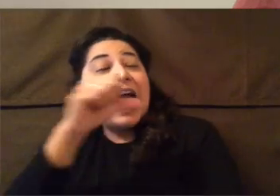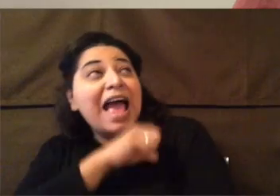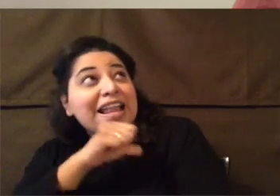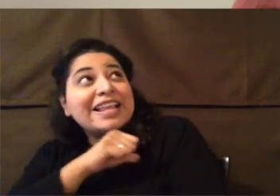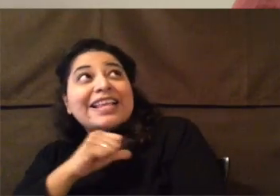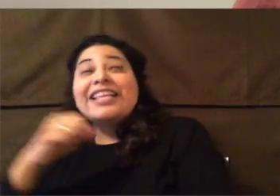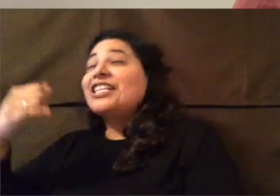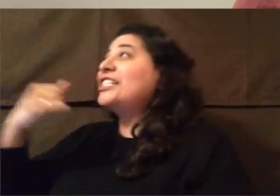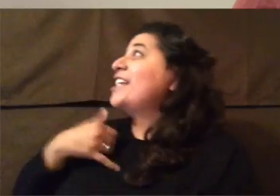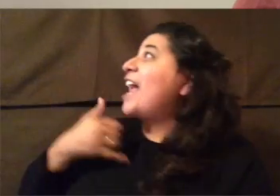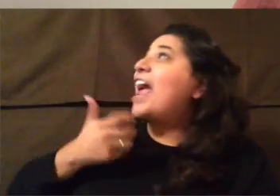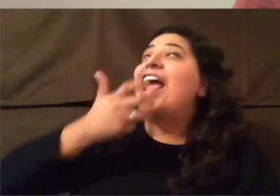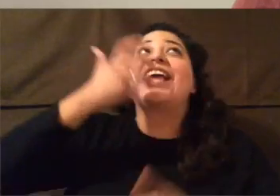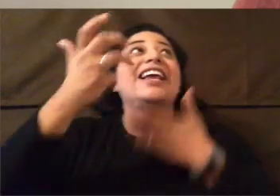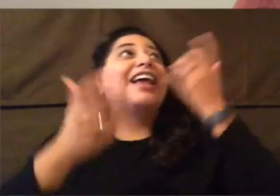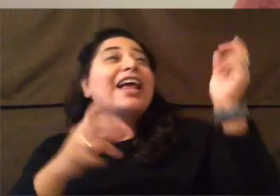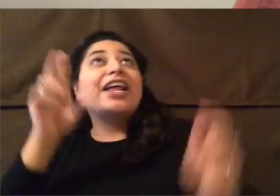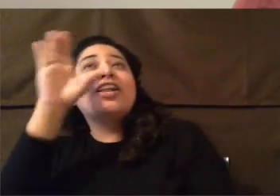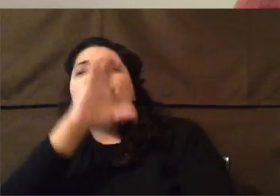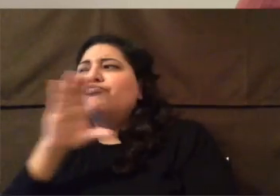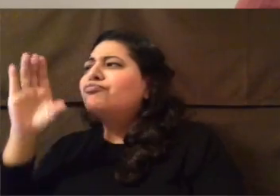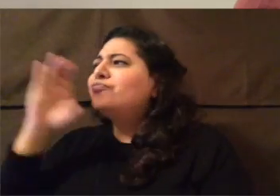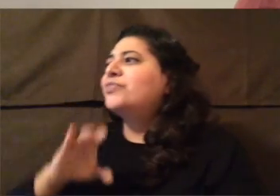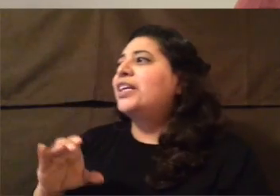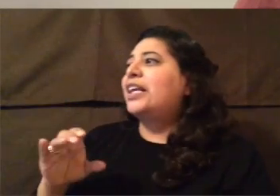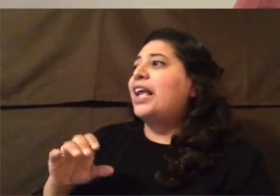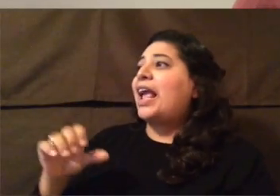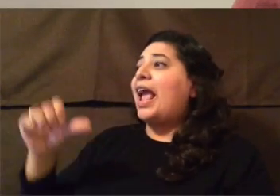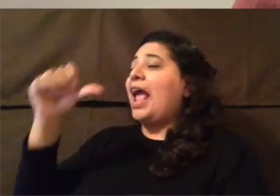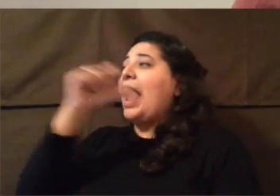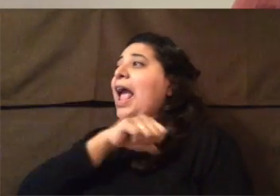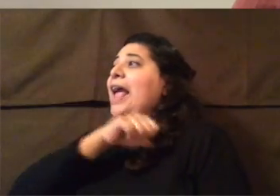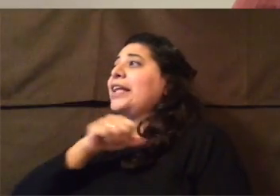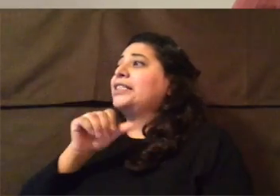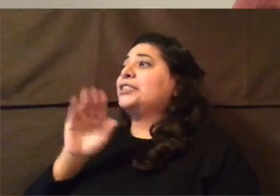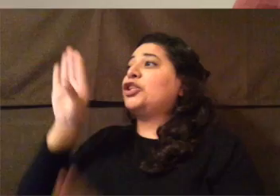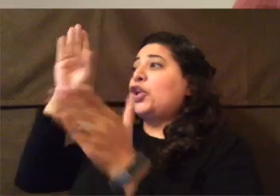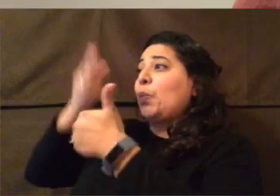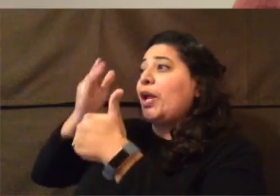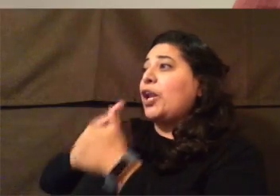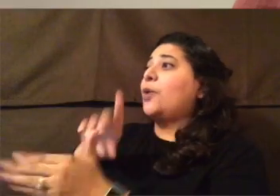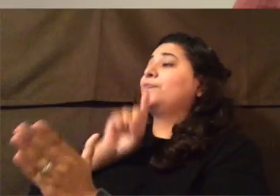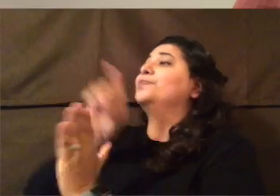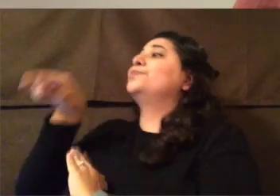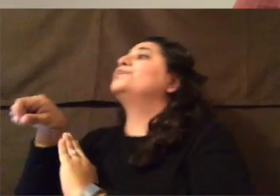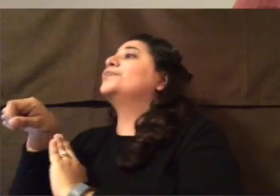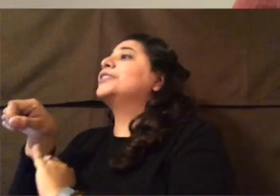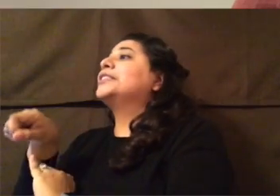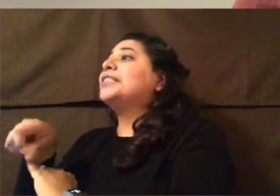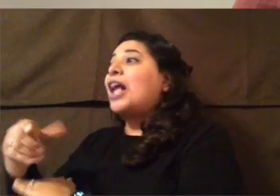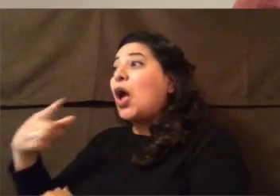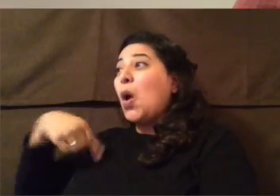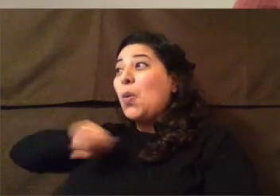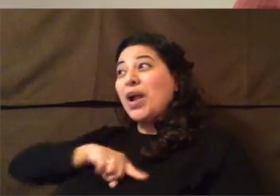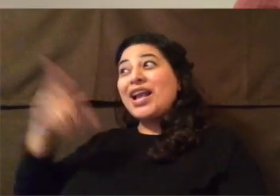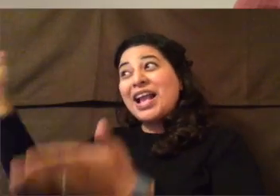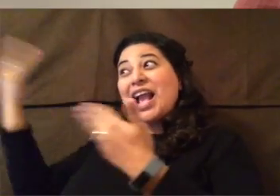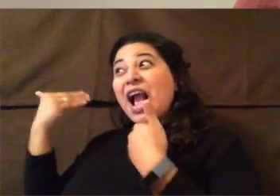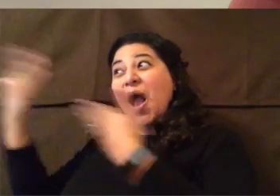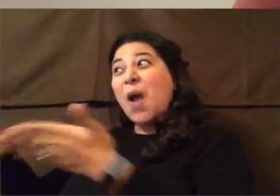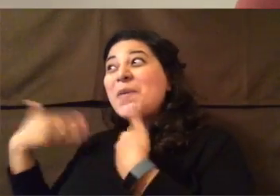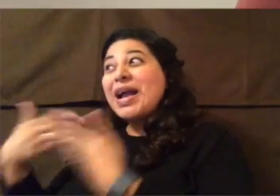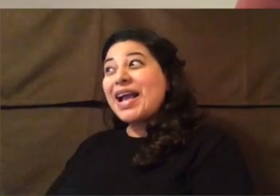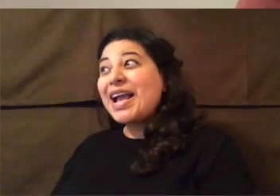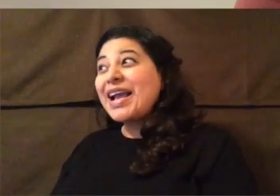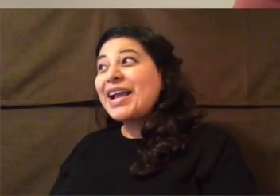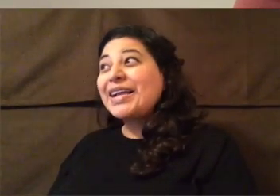tiny. "Annie! Jack!" she called. Annie stuck her head out the window and shouted,